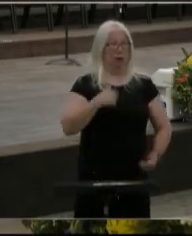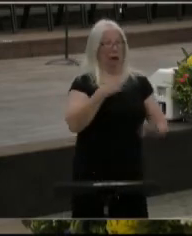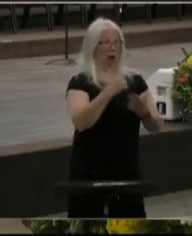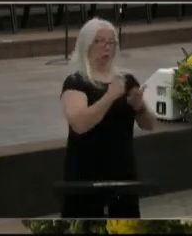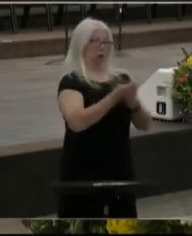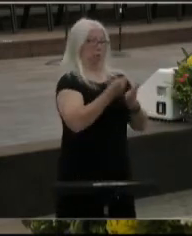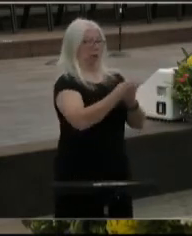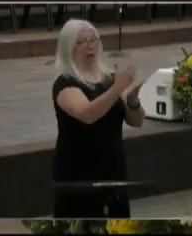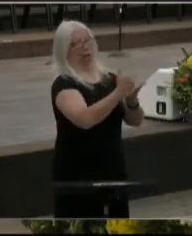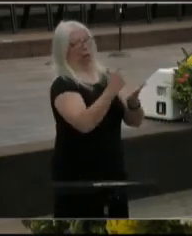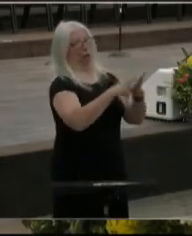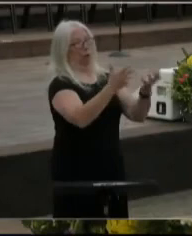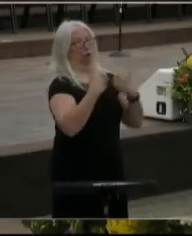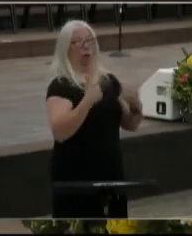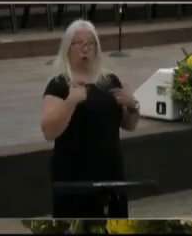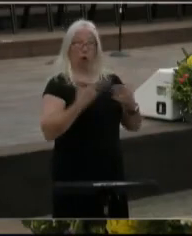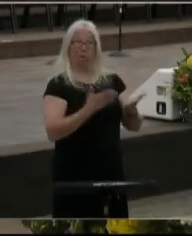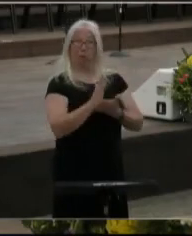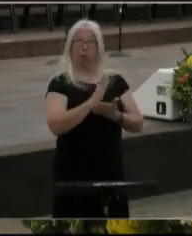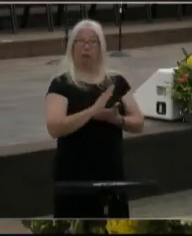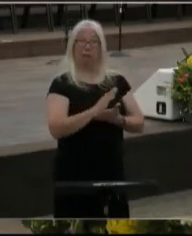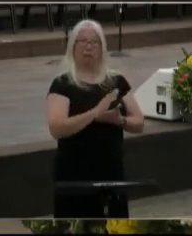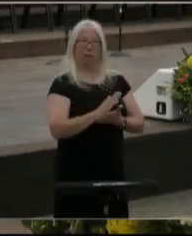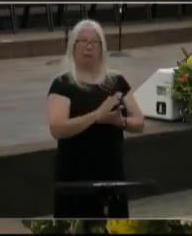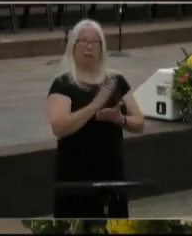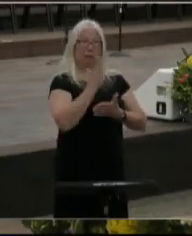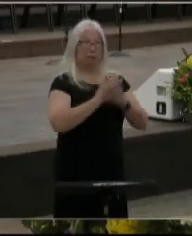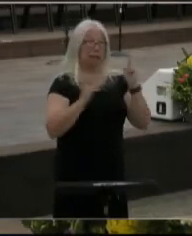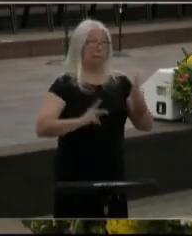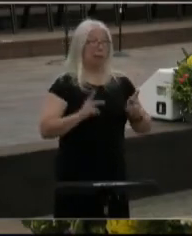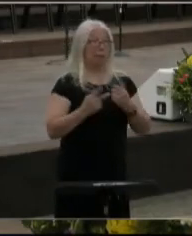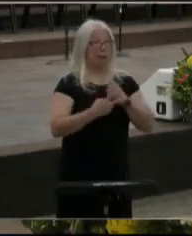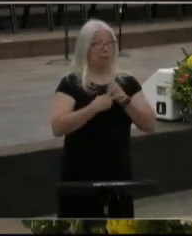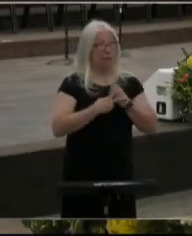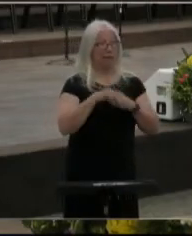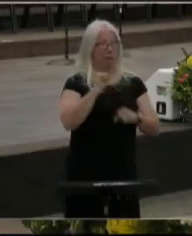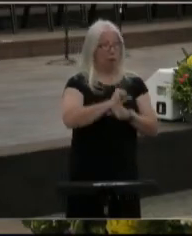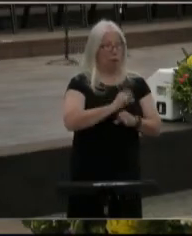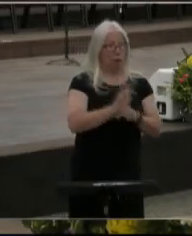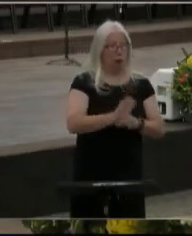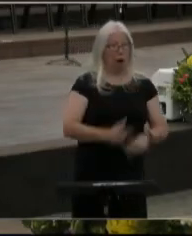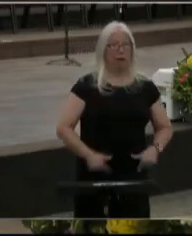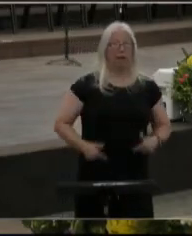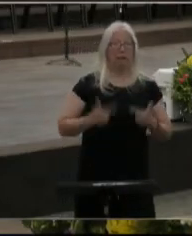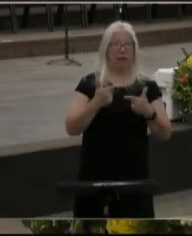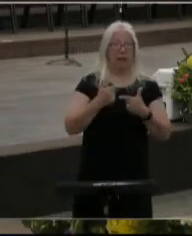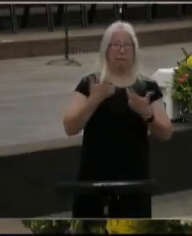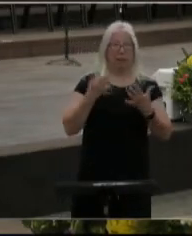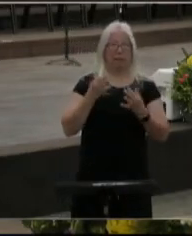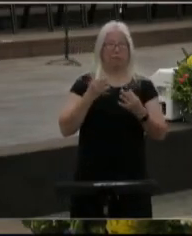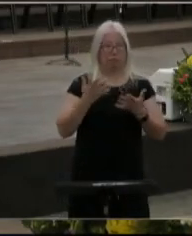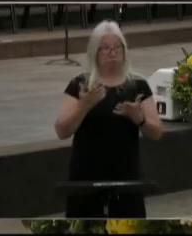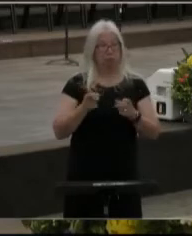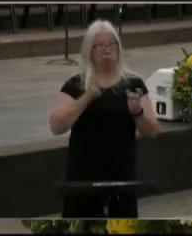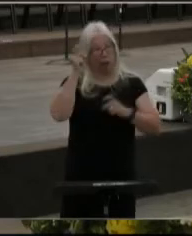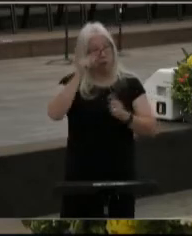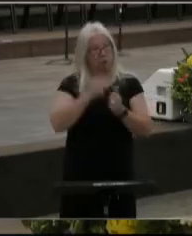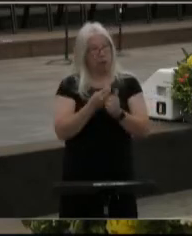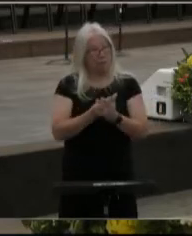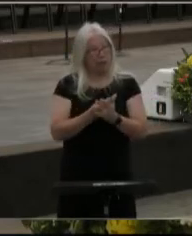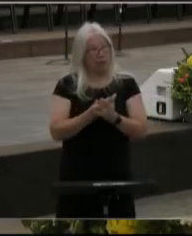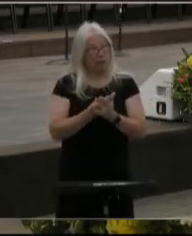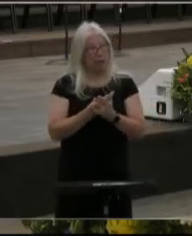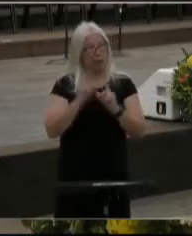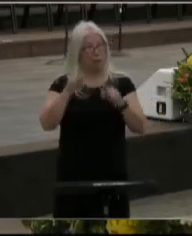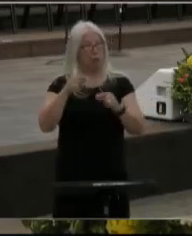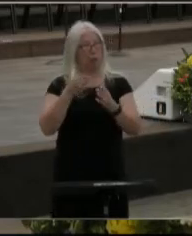this money. I'll get what I want to. You have that right. Some people have saved, worked hard, lived their life, been frugal, been wise with their money, and